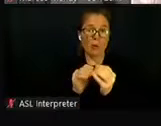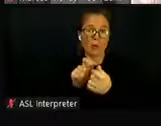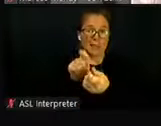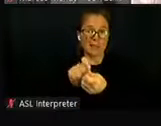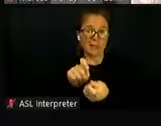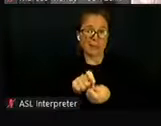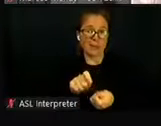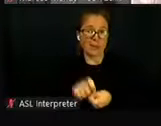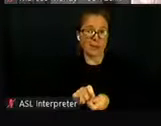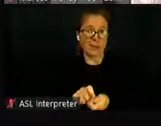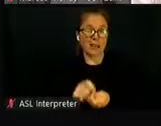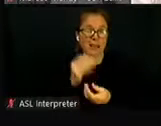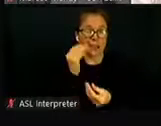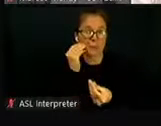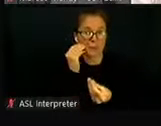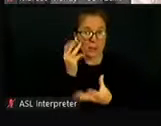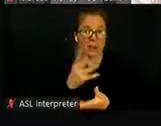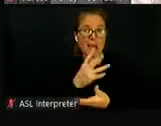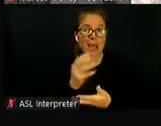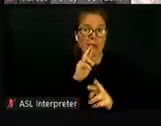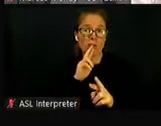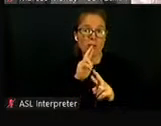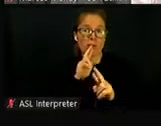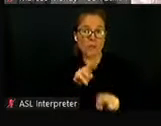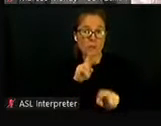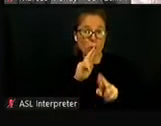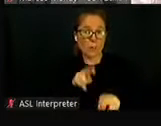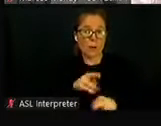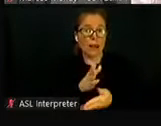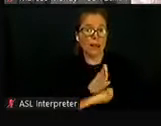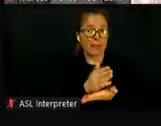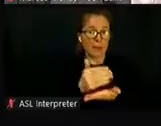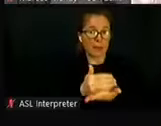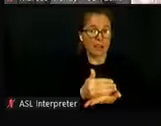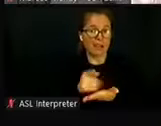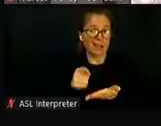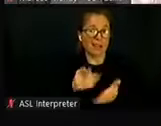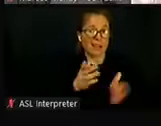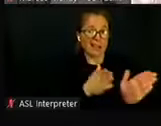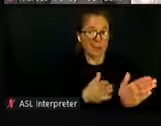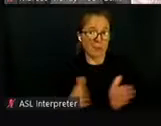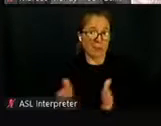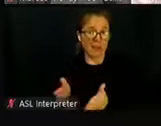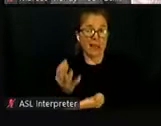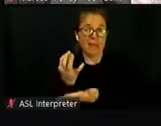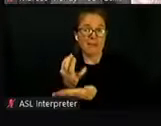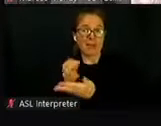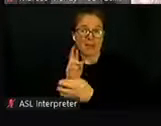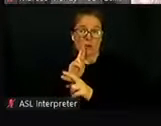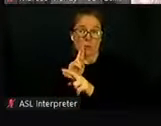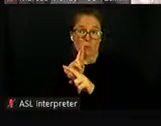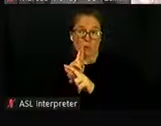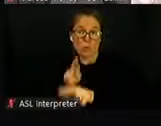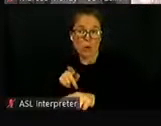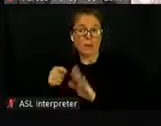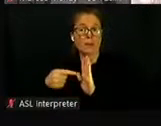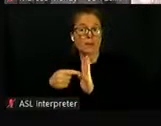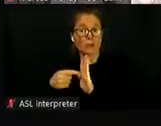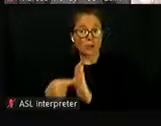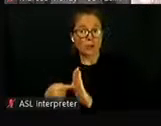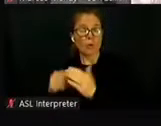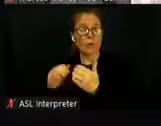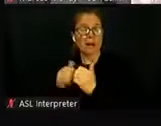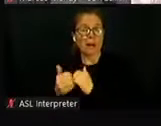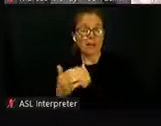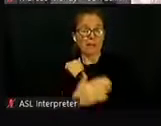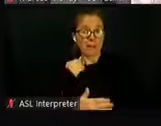format, as well as the county's reporting. It's because the budget is just the county's plan, and then the county's financial reporting actually reflects on how the county